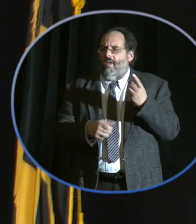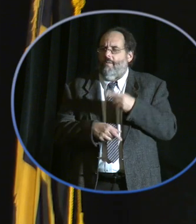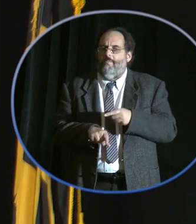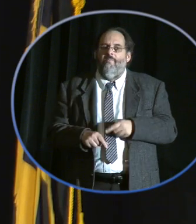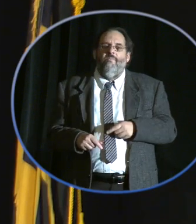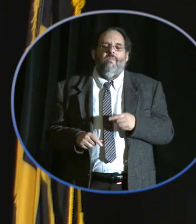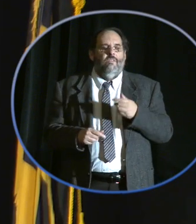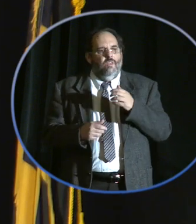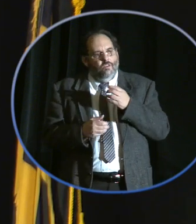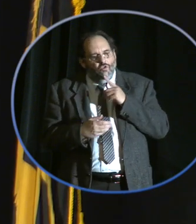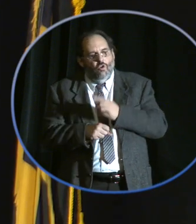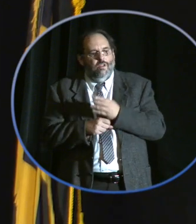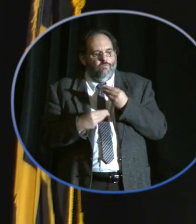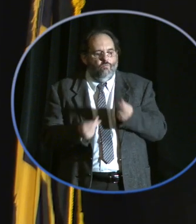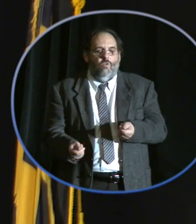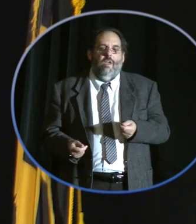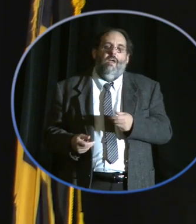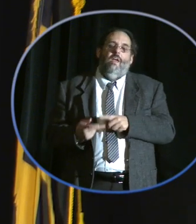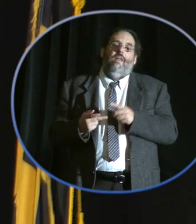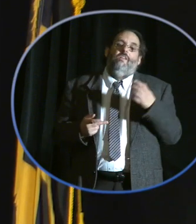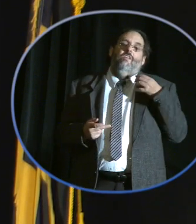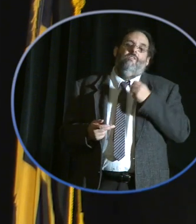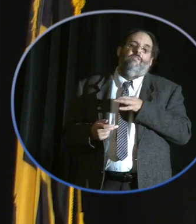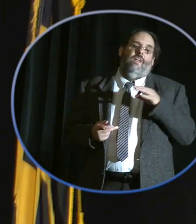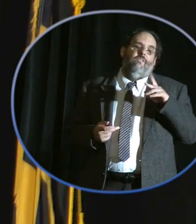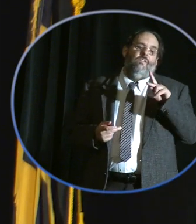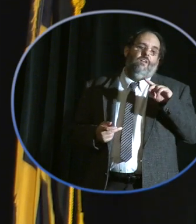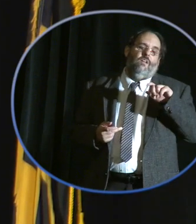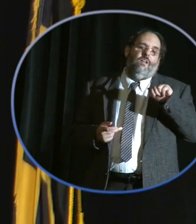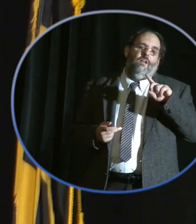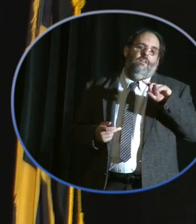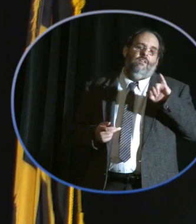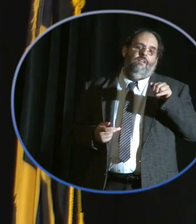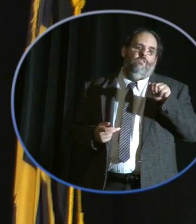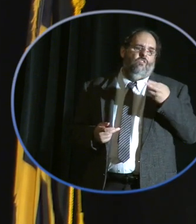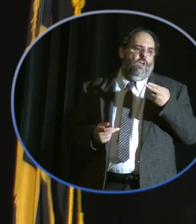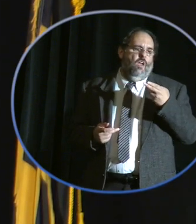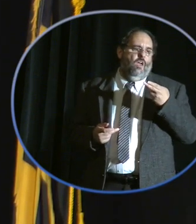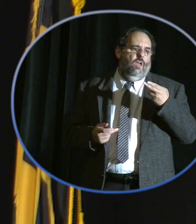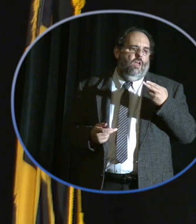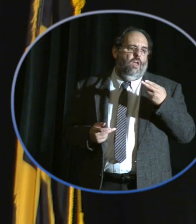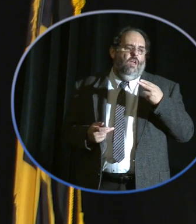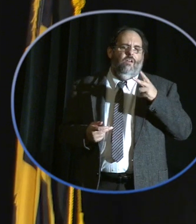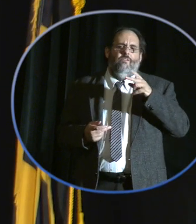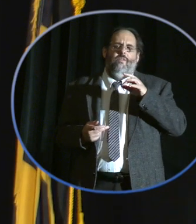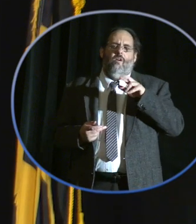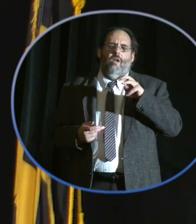flow smoothly. And Chief of Staff Khadijah Faramond,